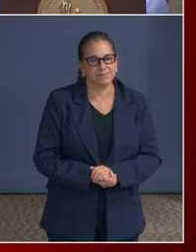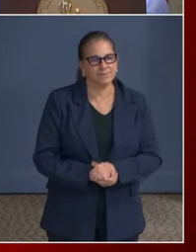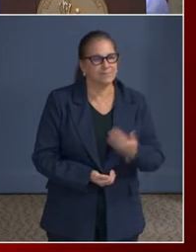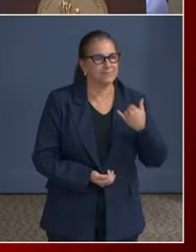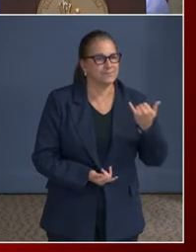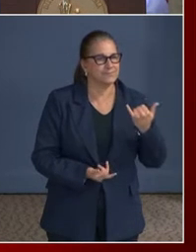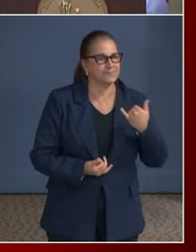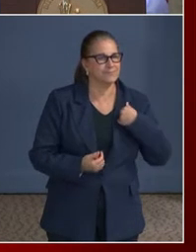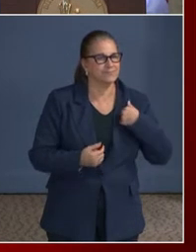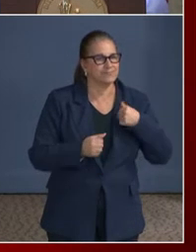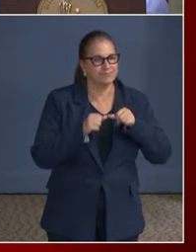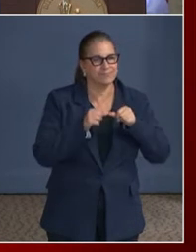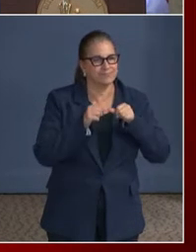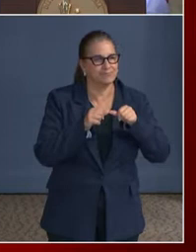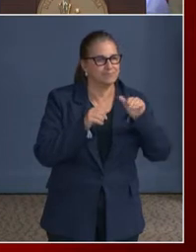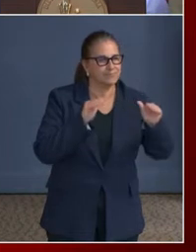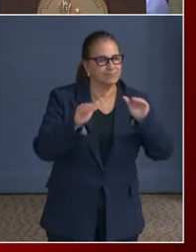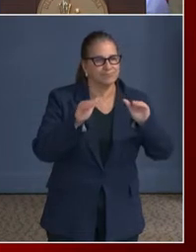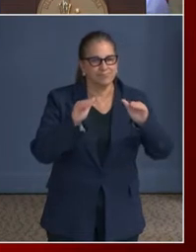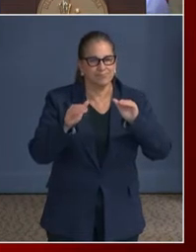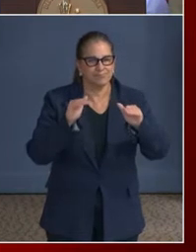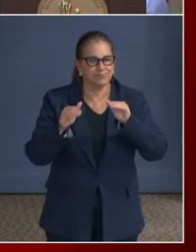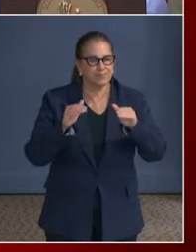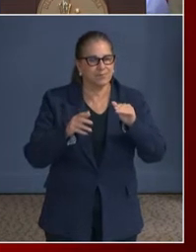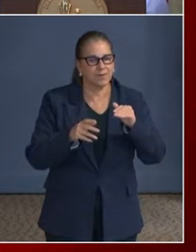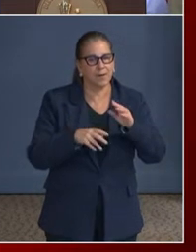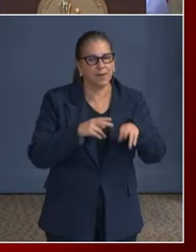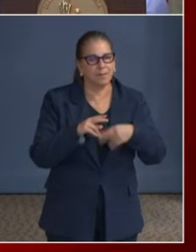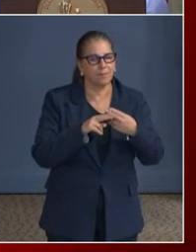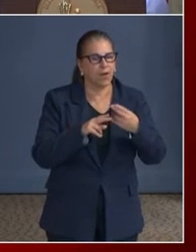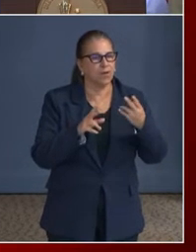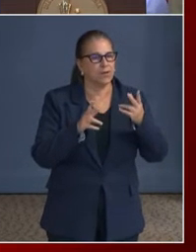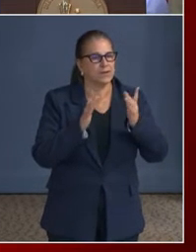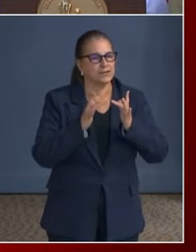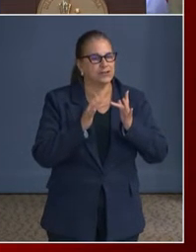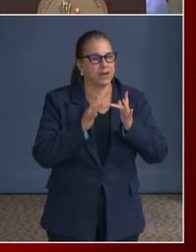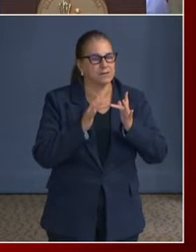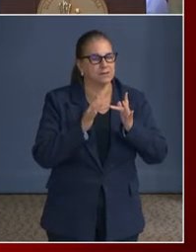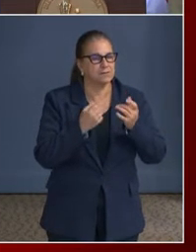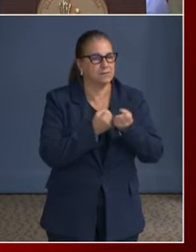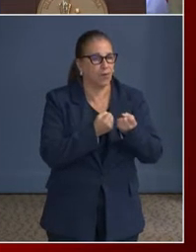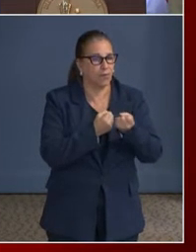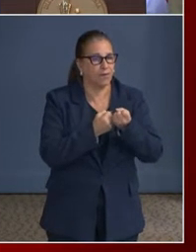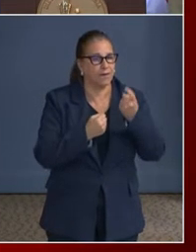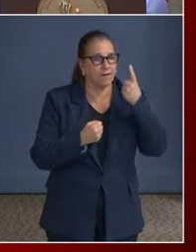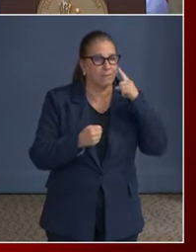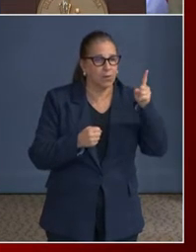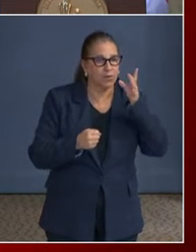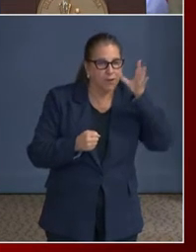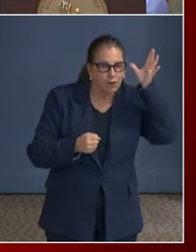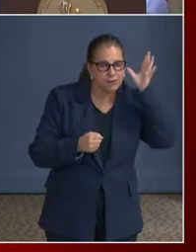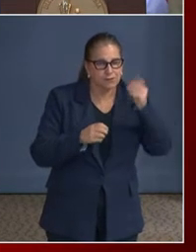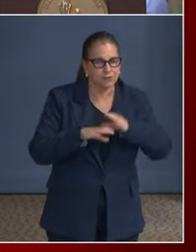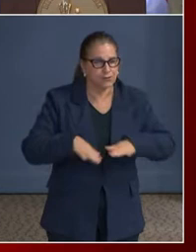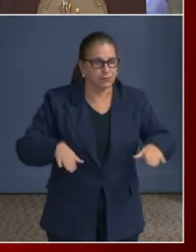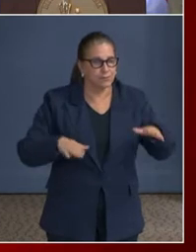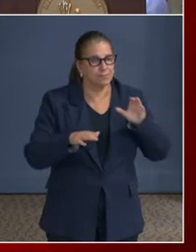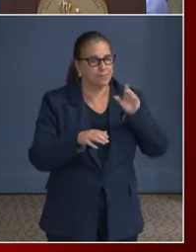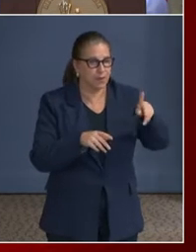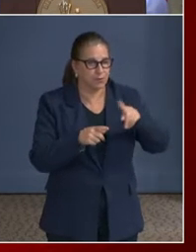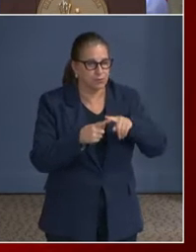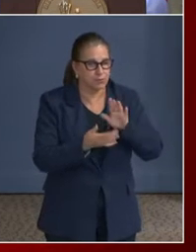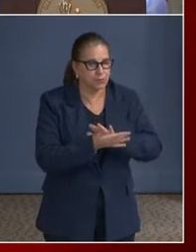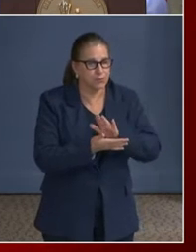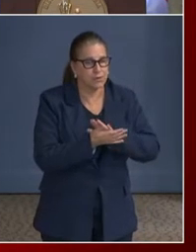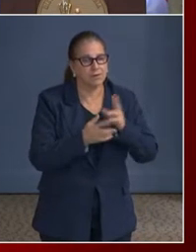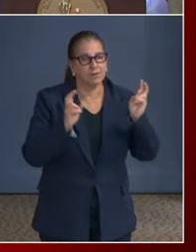the availability of internet support through our Internet for All program. Last week, we announced that through